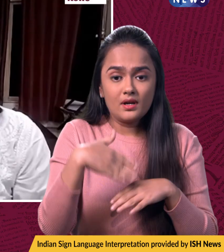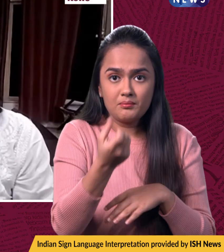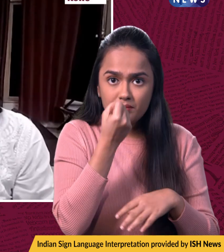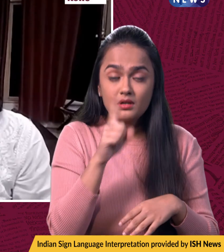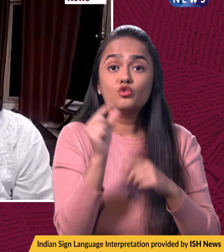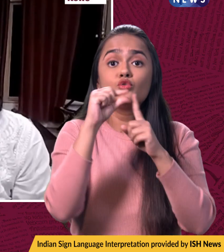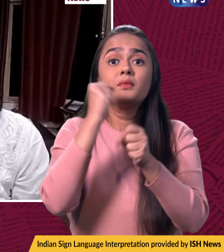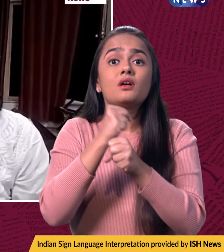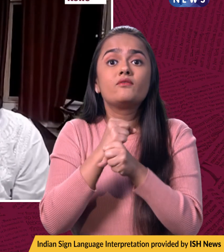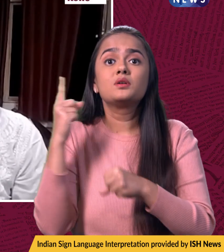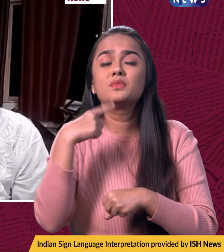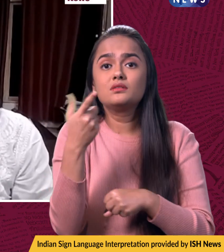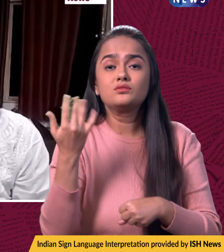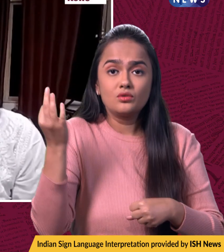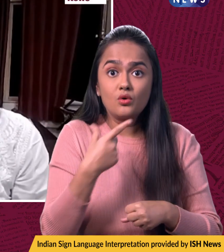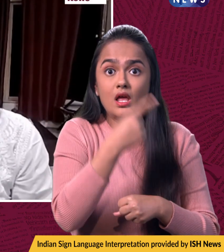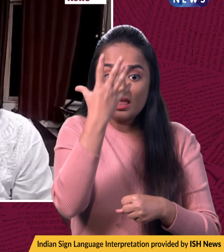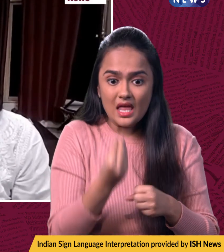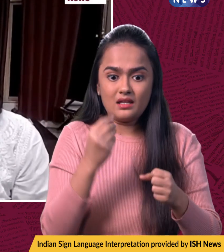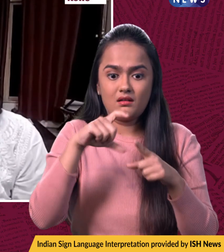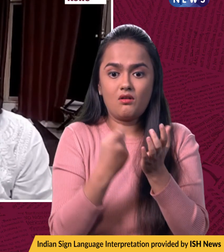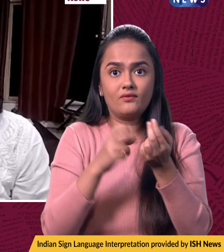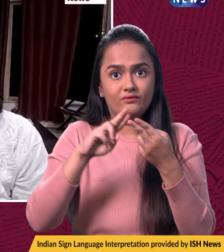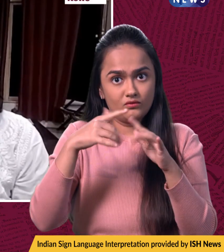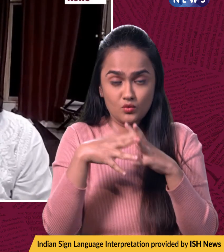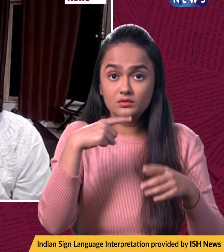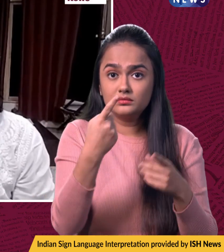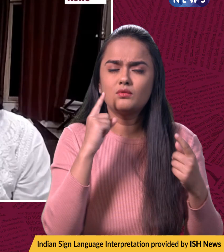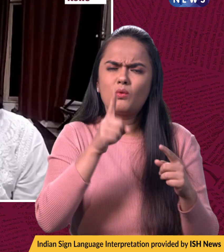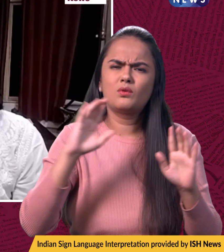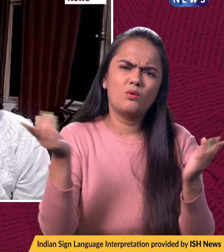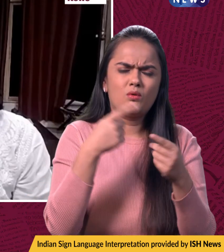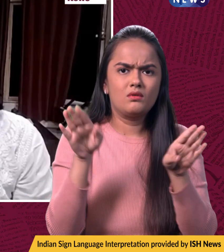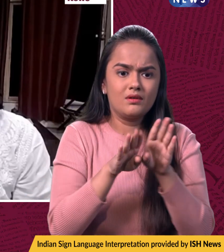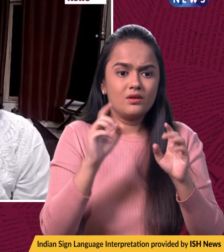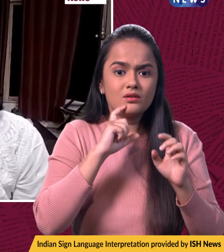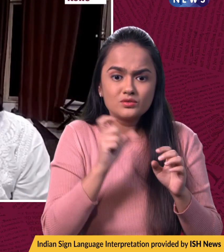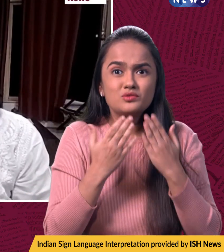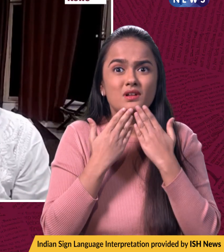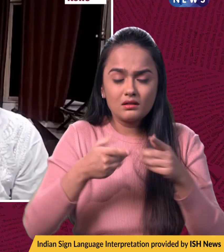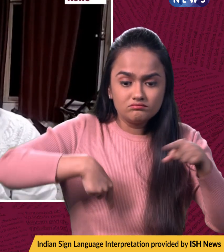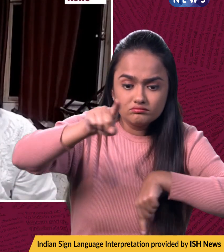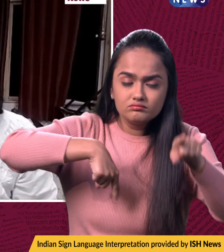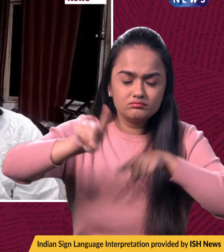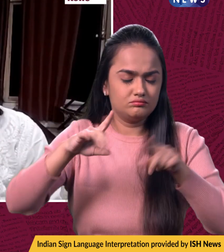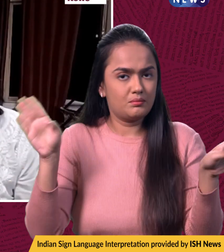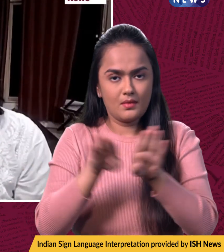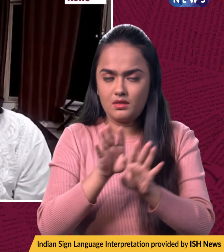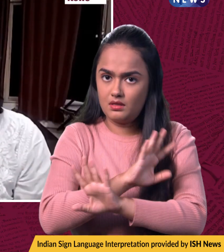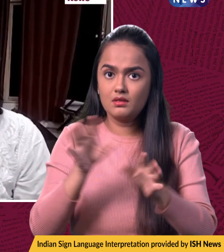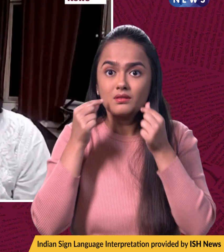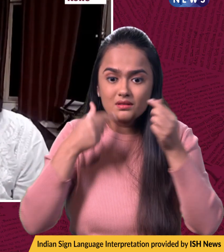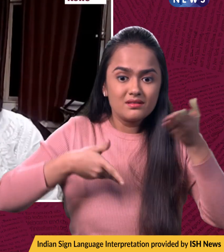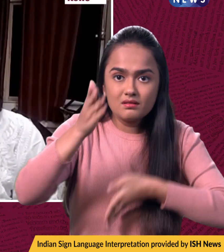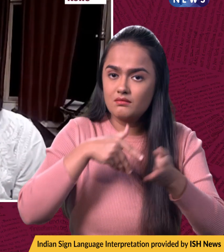Monday. Uttar Pradesh government has reimposed a night curfew and ordered closure of all physical educational classes